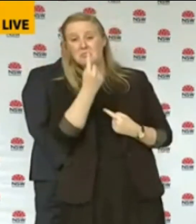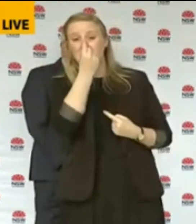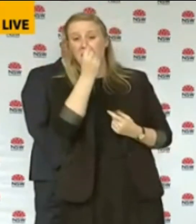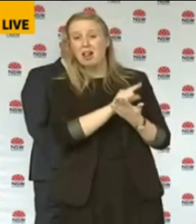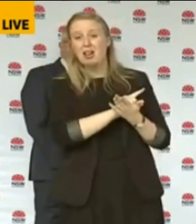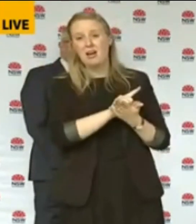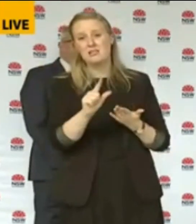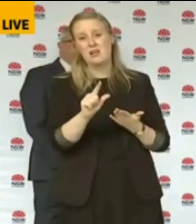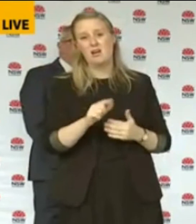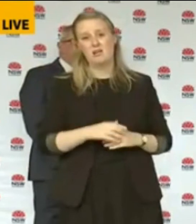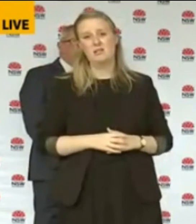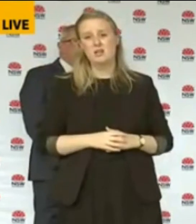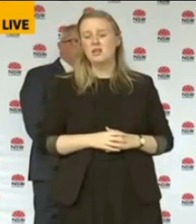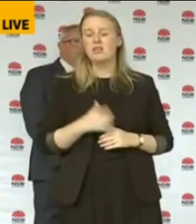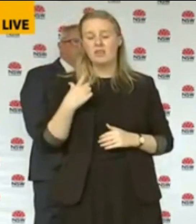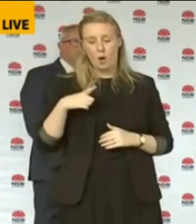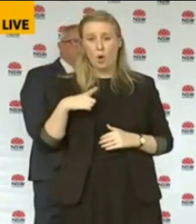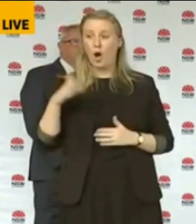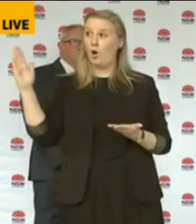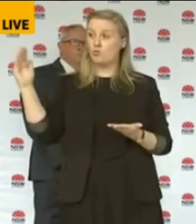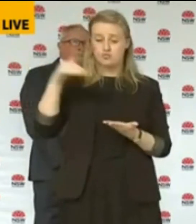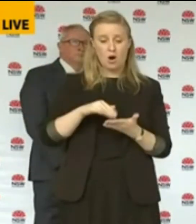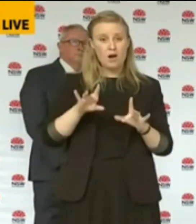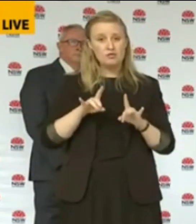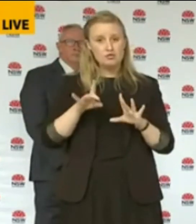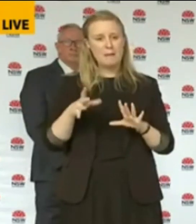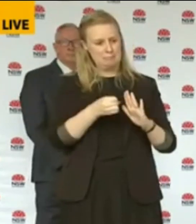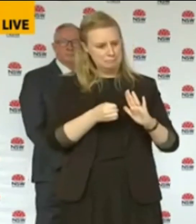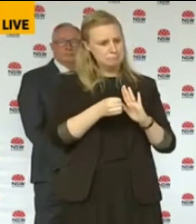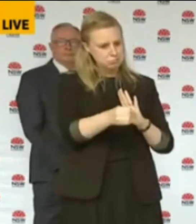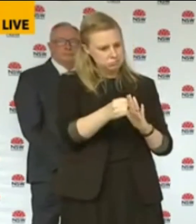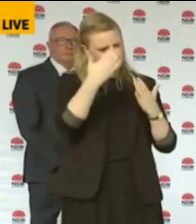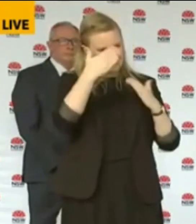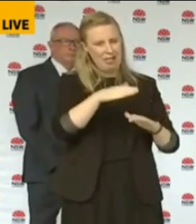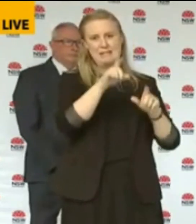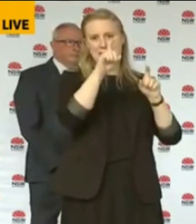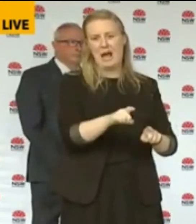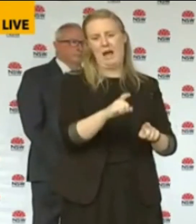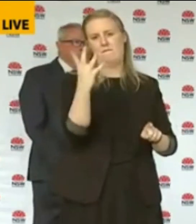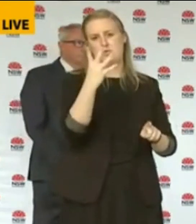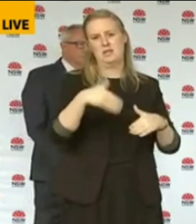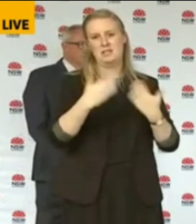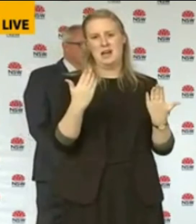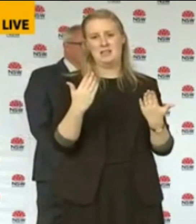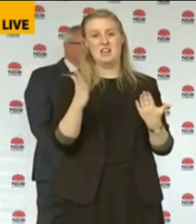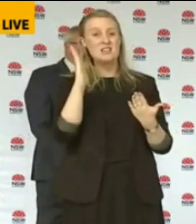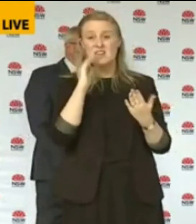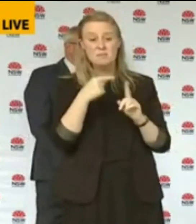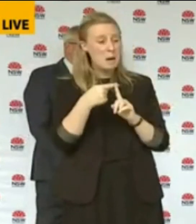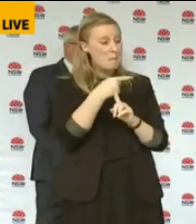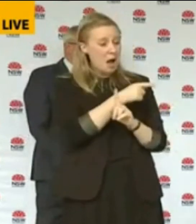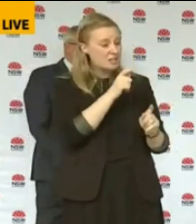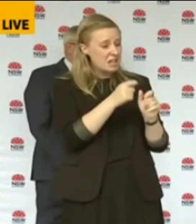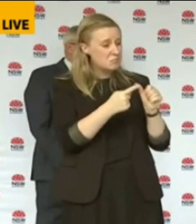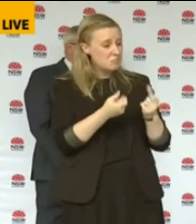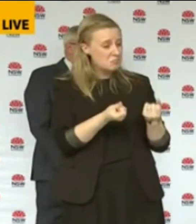have tested or might have done preceding. We do know that in-flight transmission is a risk, and we do know